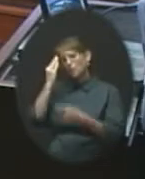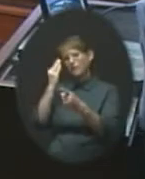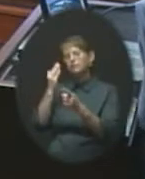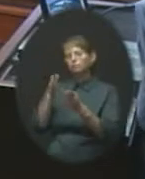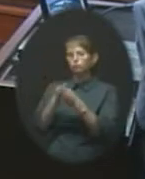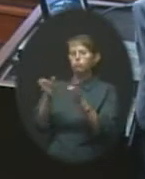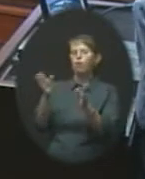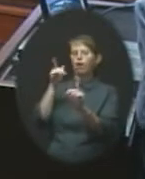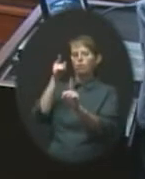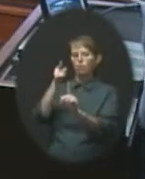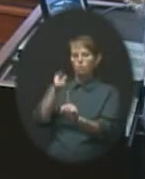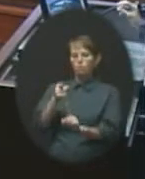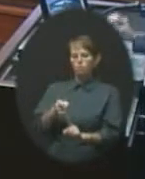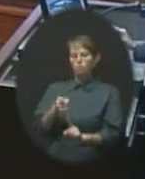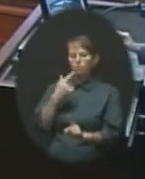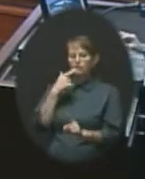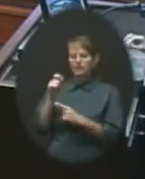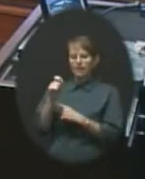statements yet.